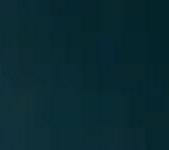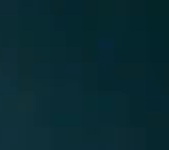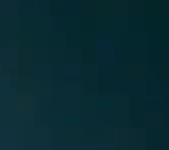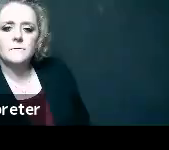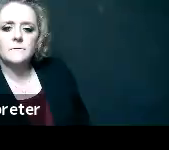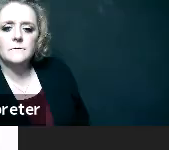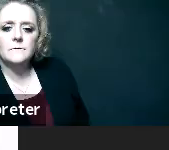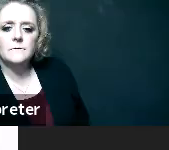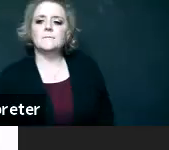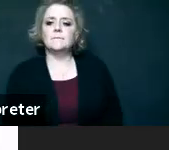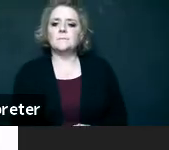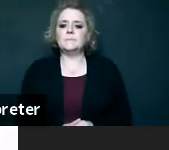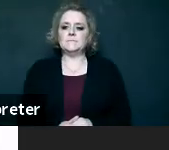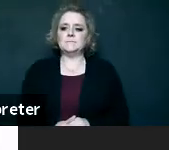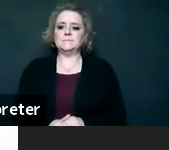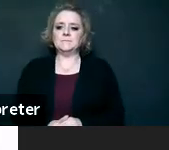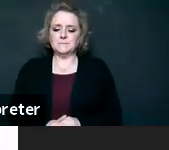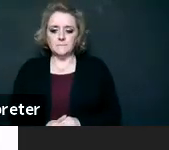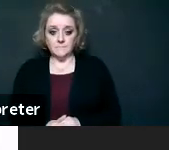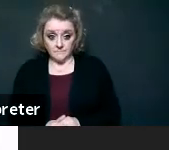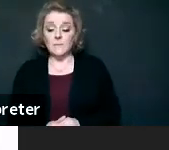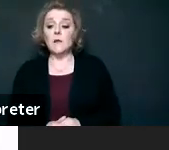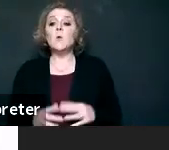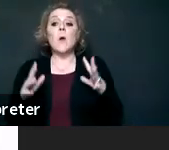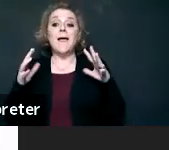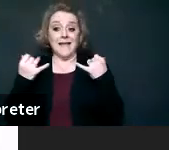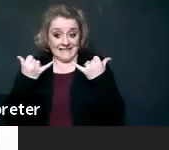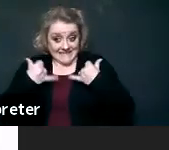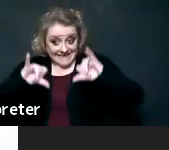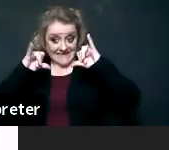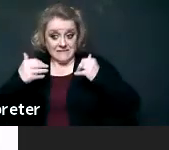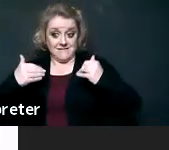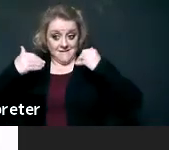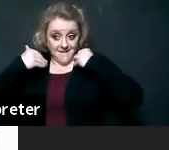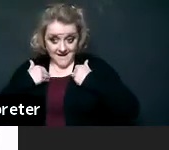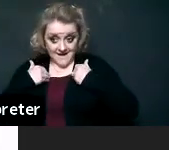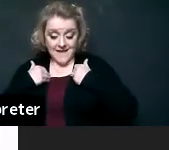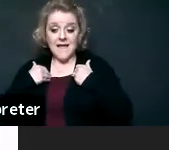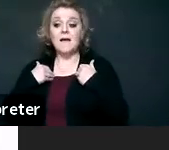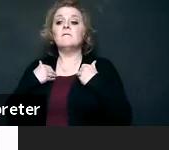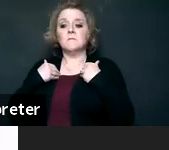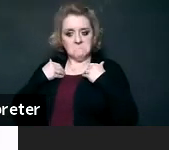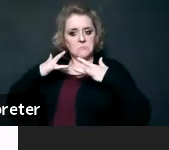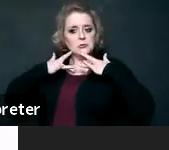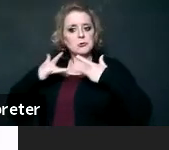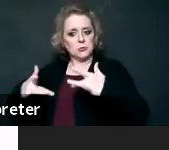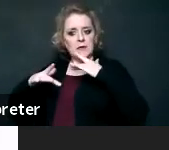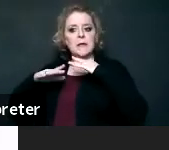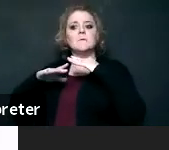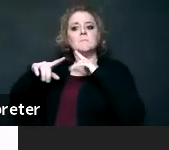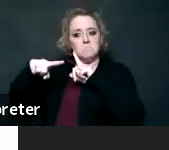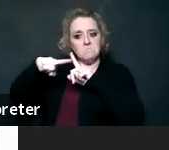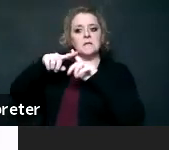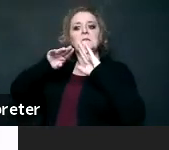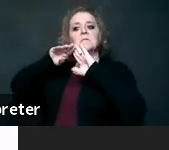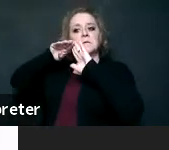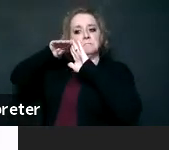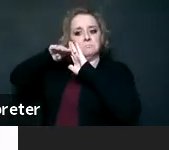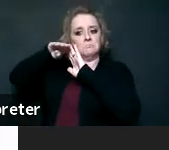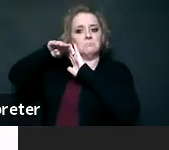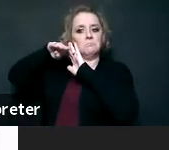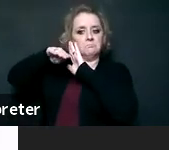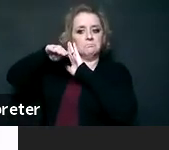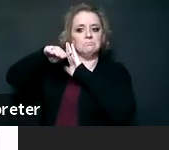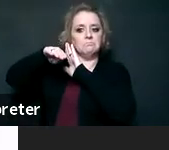Okay, so active cases per day. The trend continues to be a positive here.